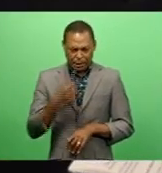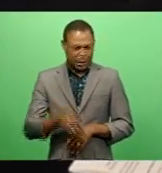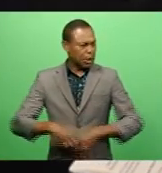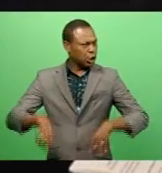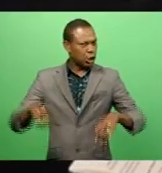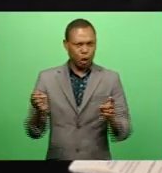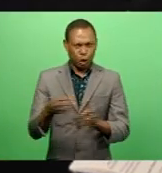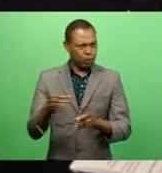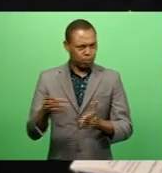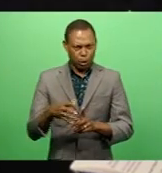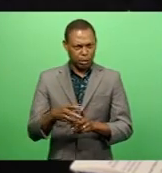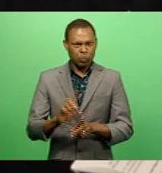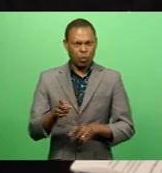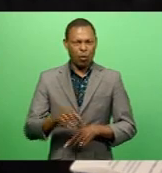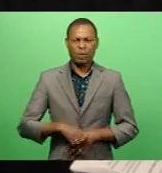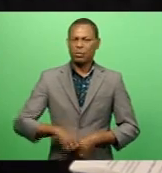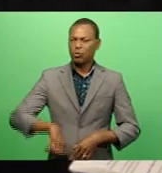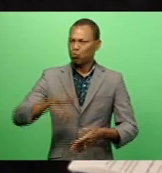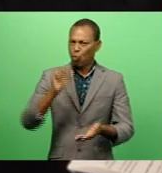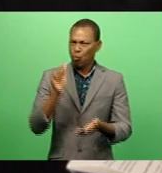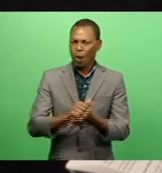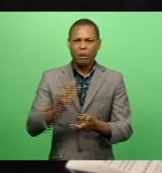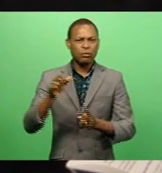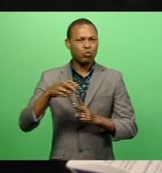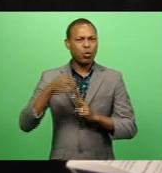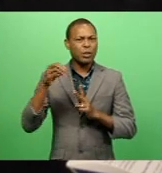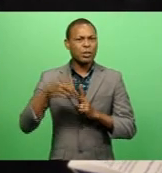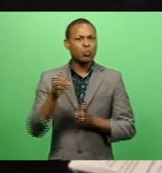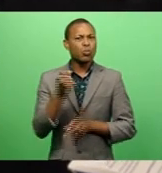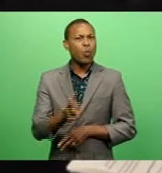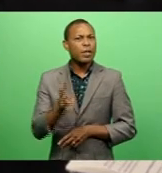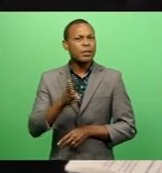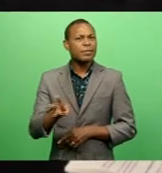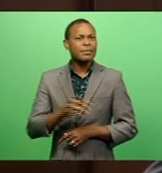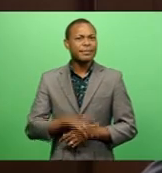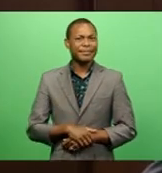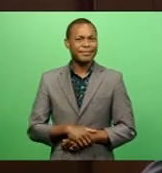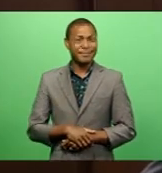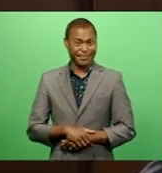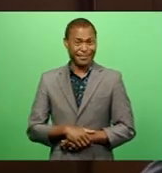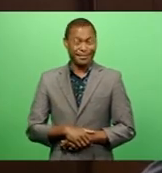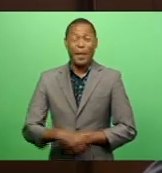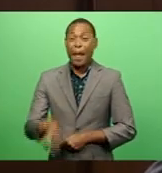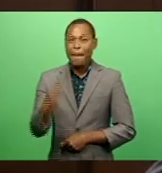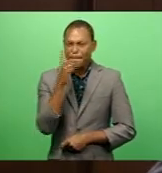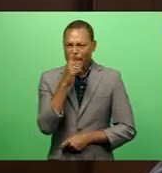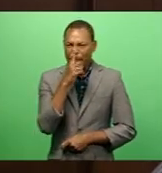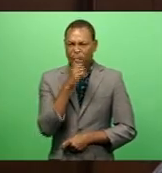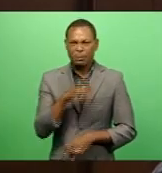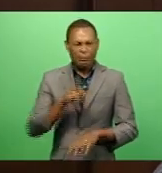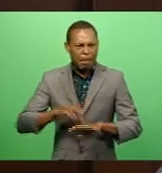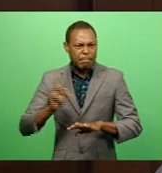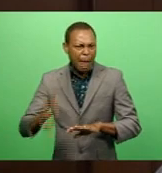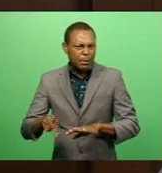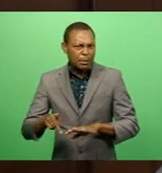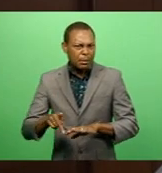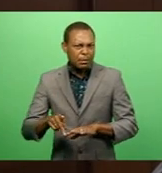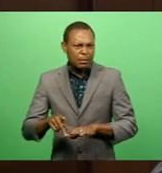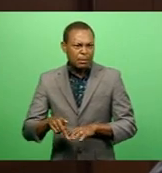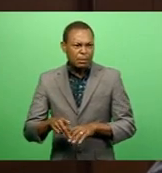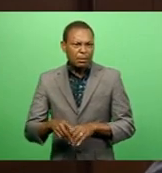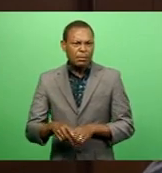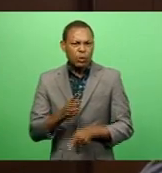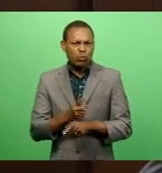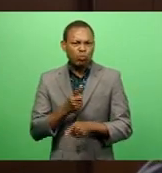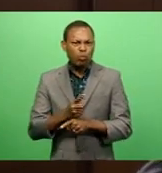parliamentarians to use the right choice of words during debates. There are people in Parliament who talk about, speaking